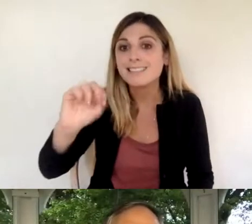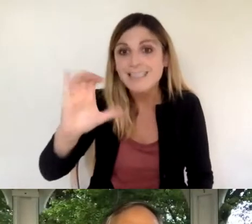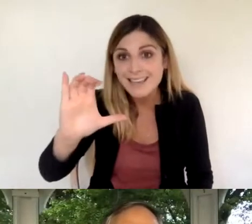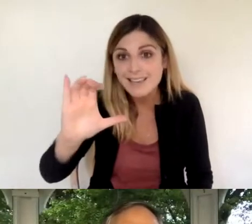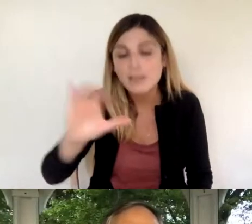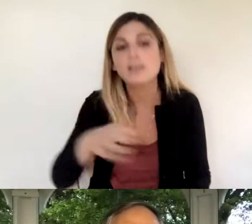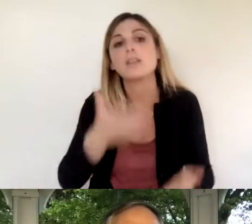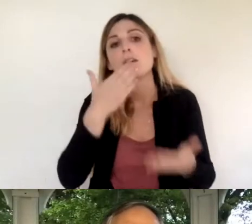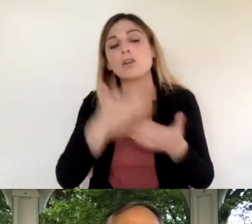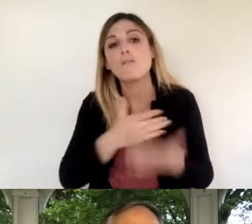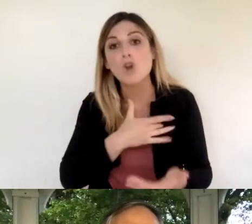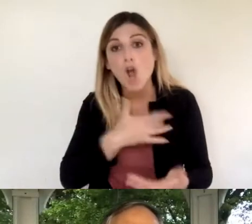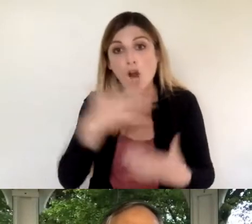nuts,